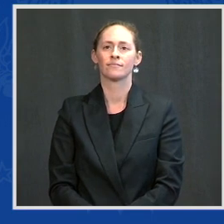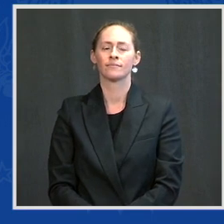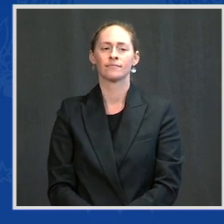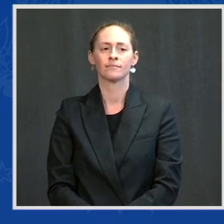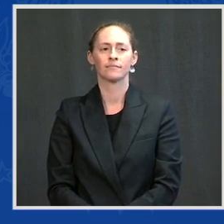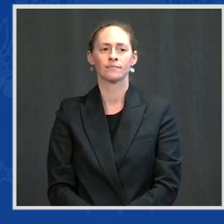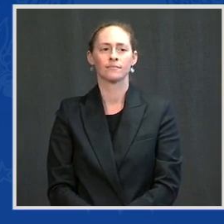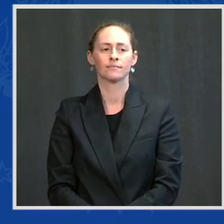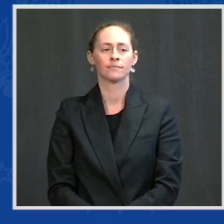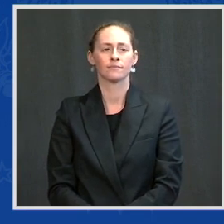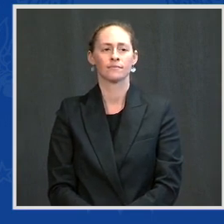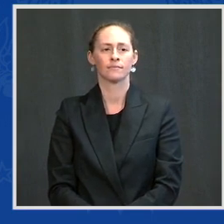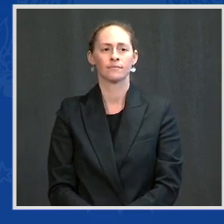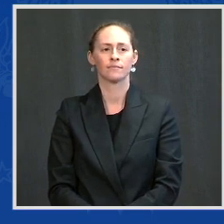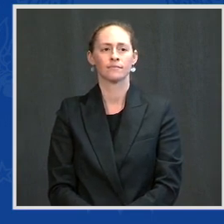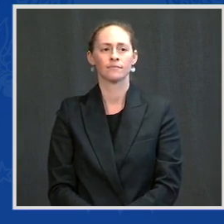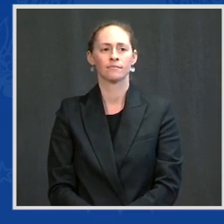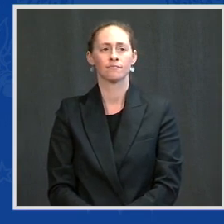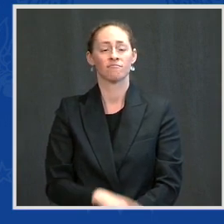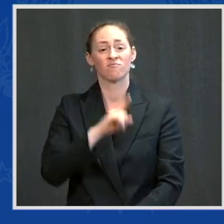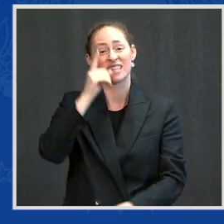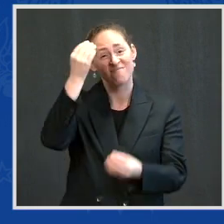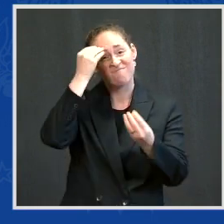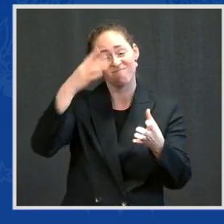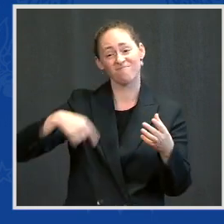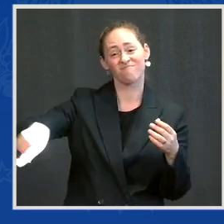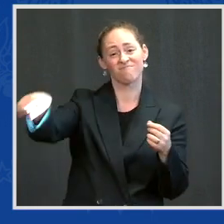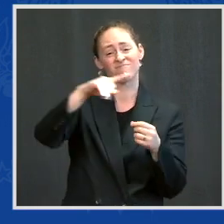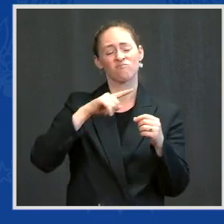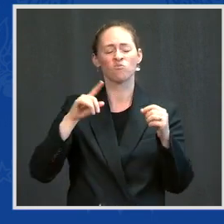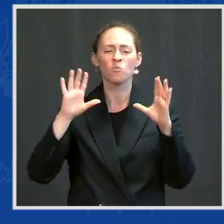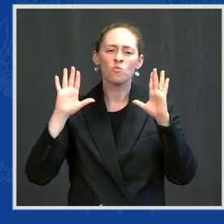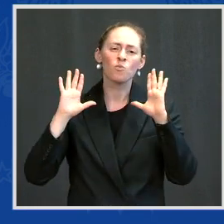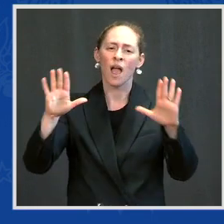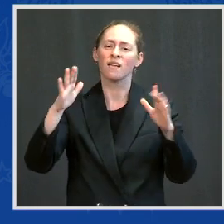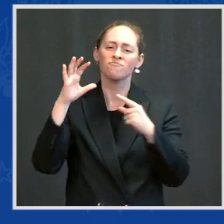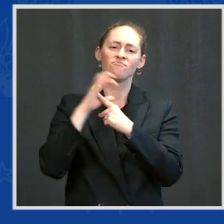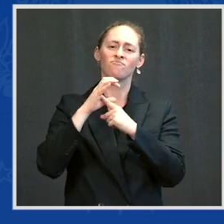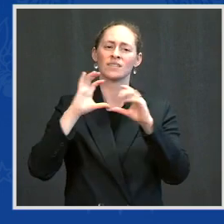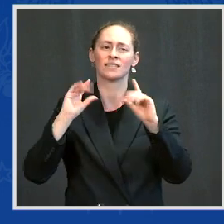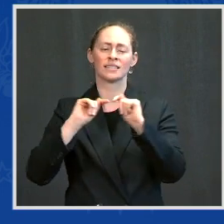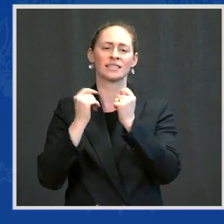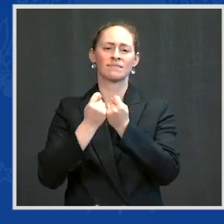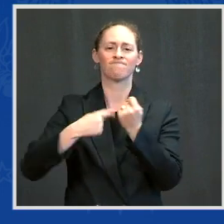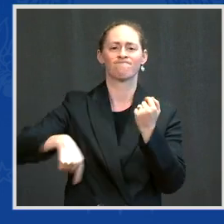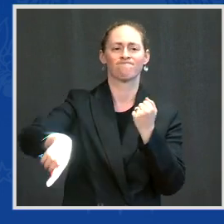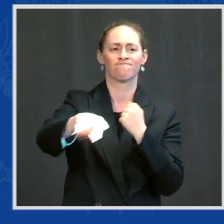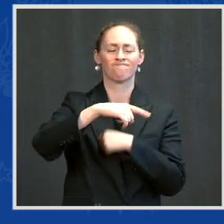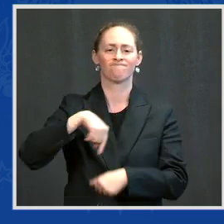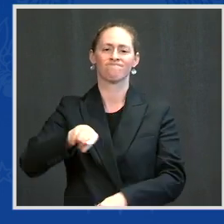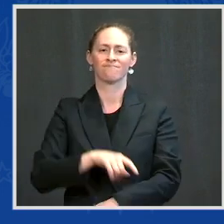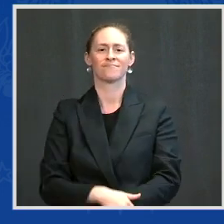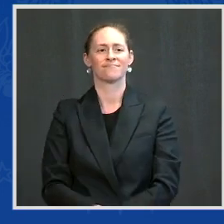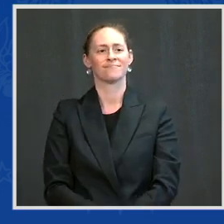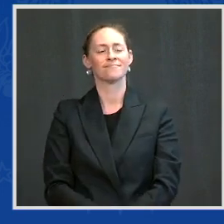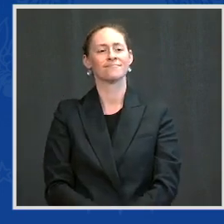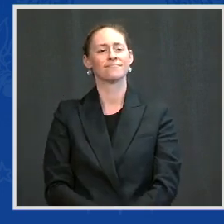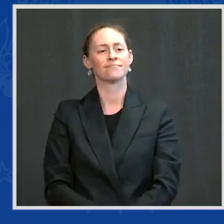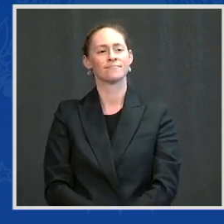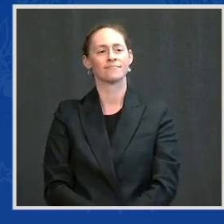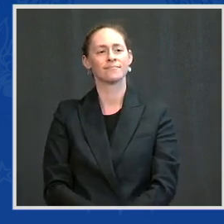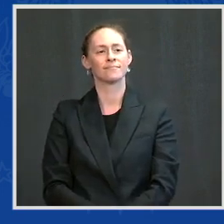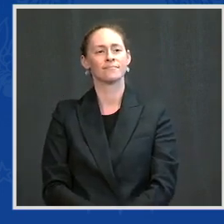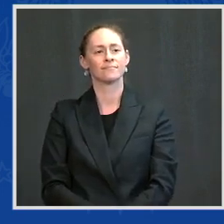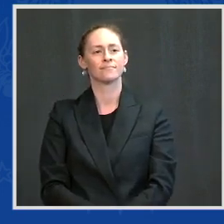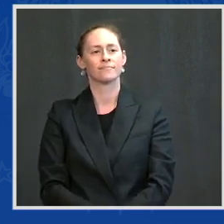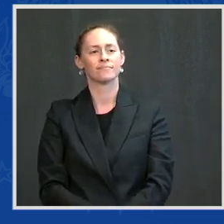team. And I spent a lot of time with El-Sisi on the phone in Egypt, and they've done a commendable